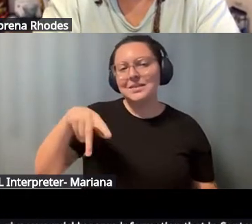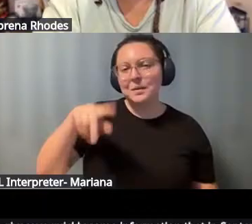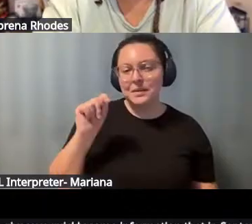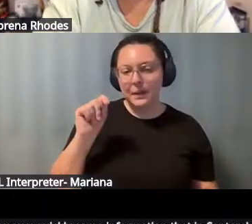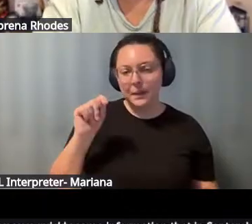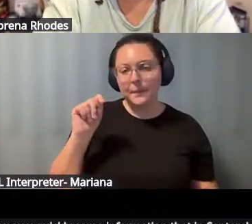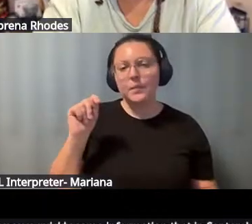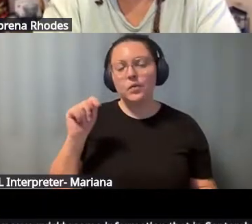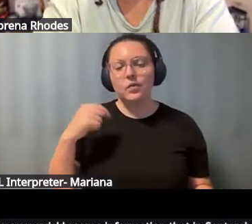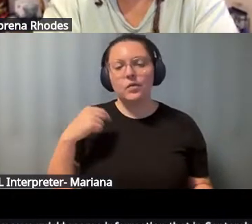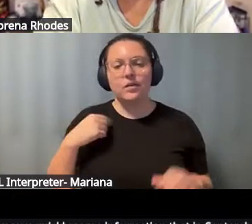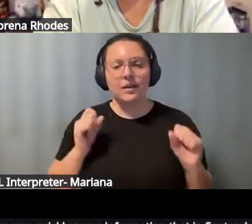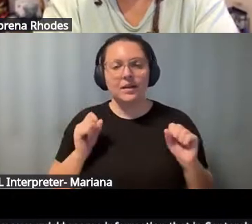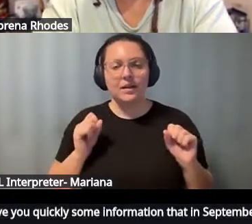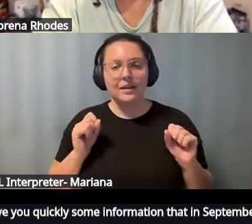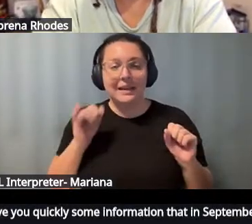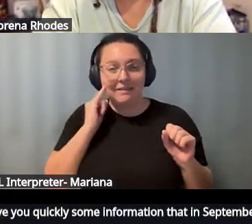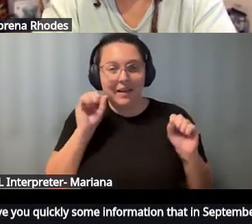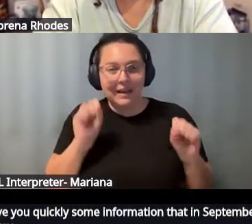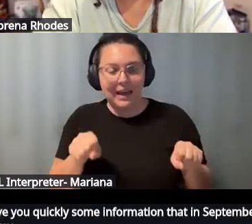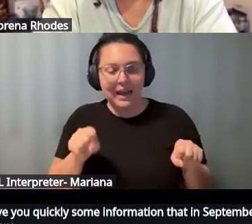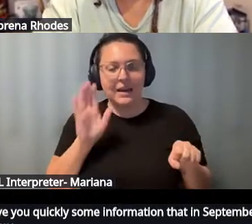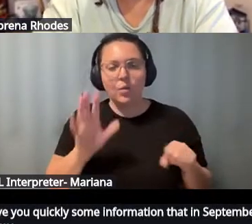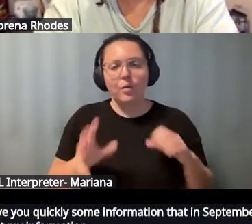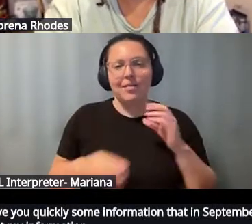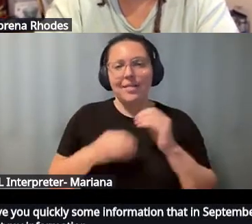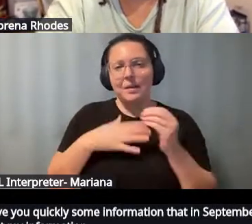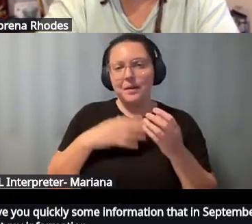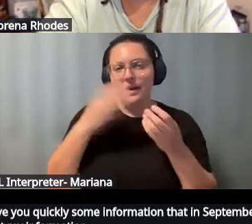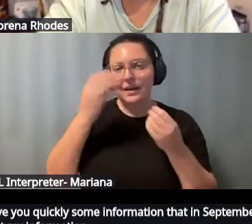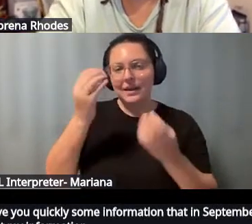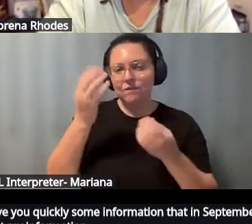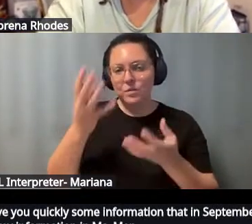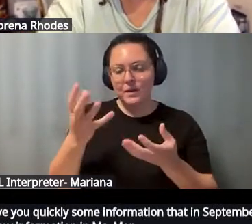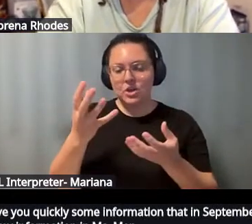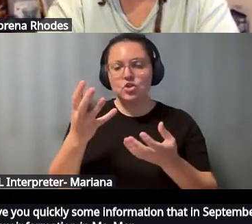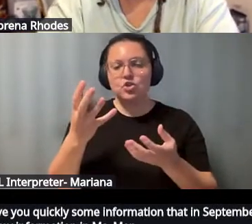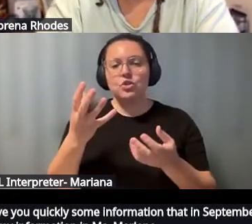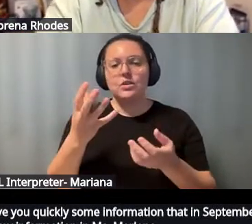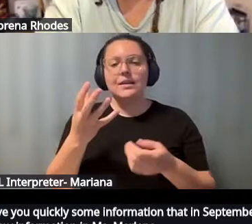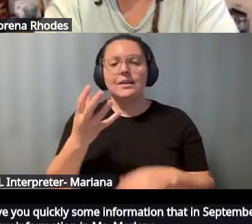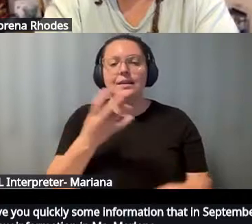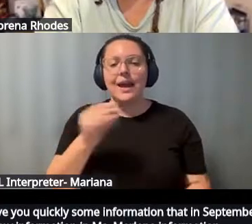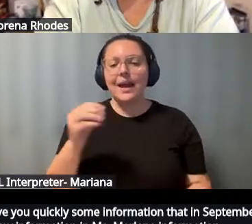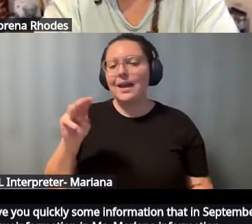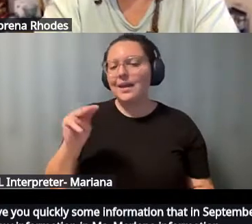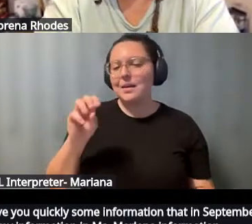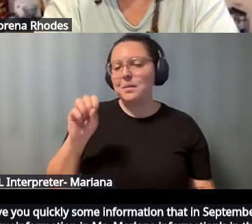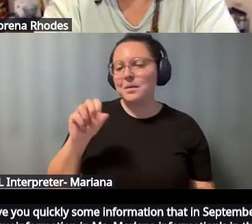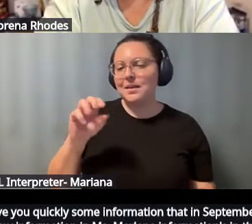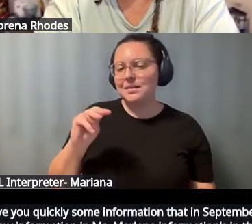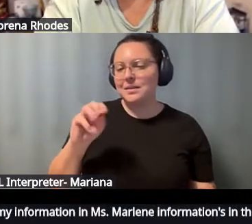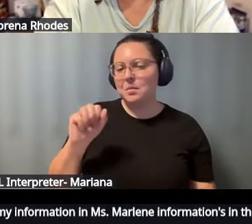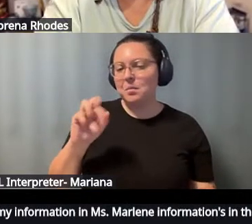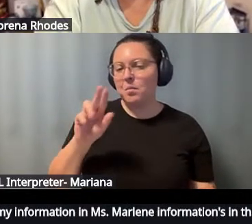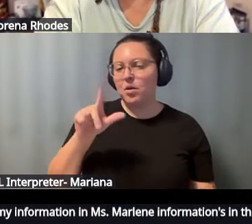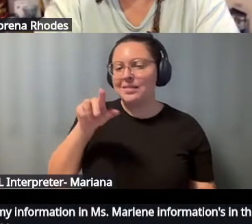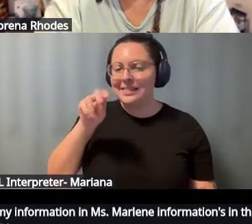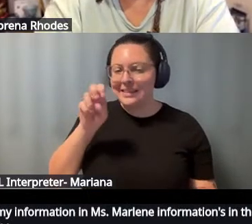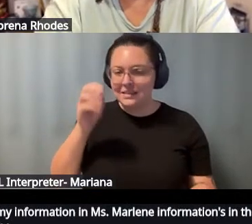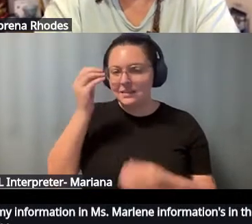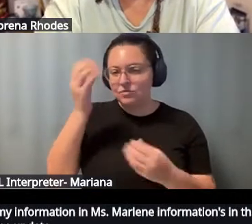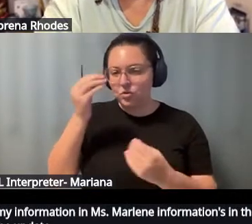I'm going to put my information and Miss Marlene information's in there so we can give you guys the update for